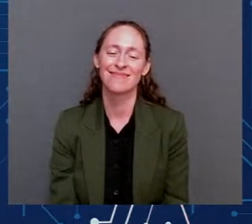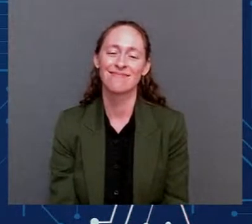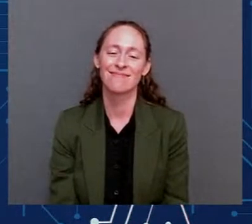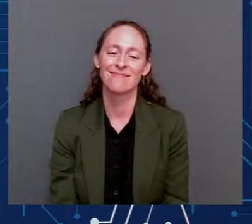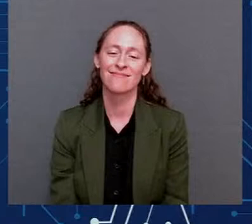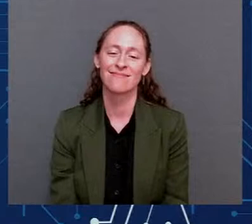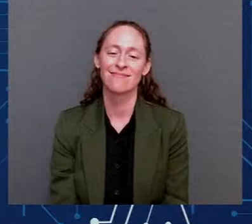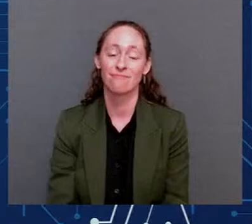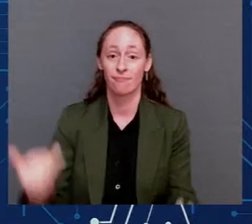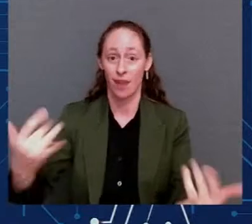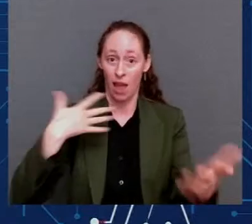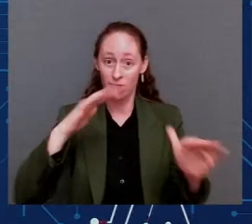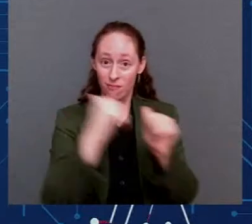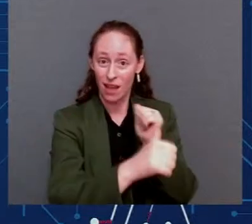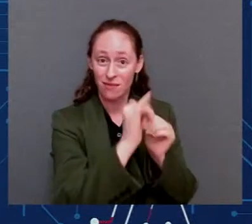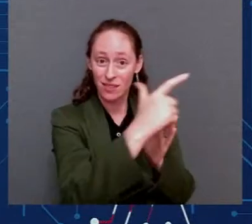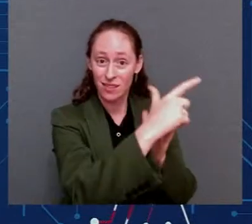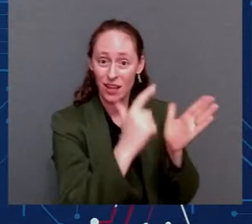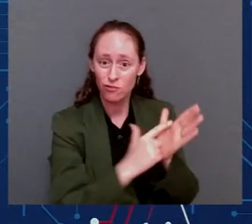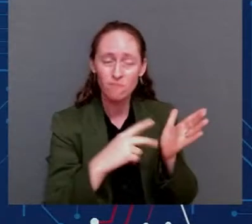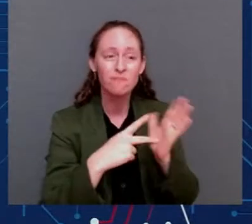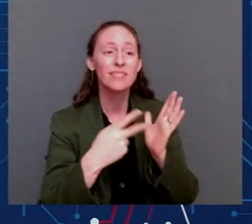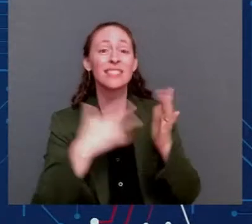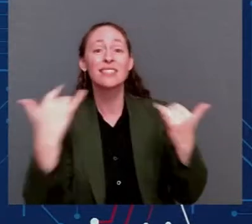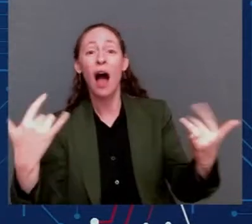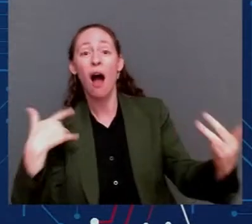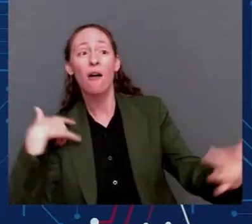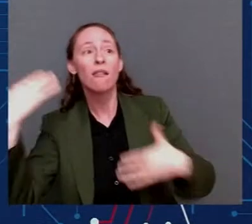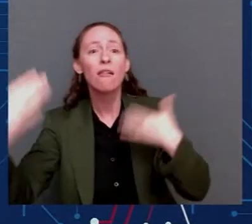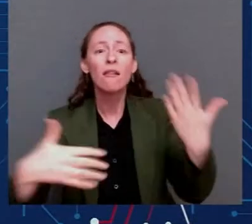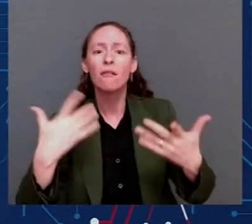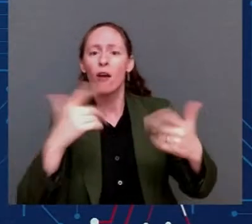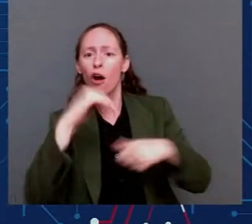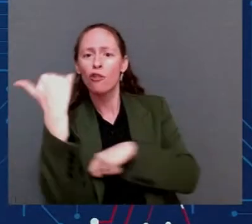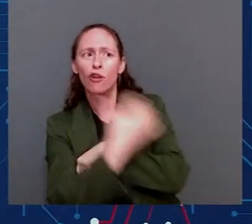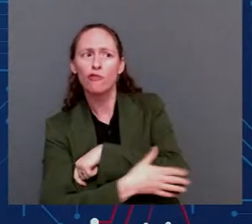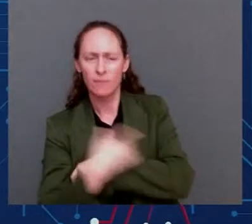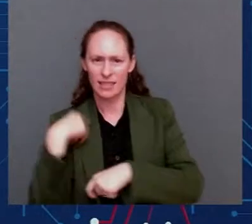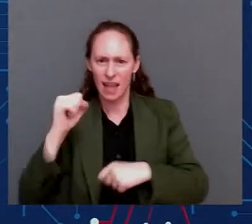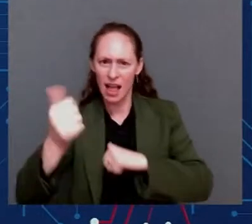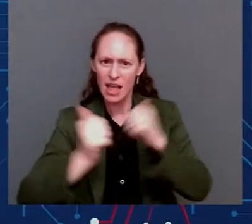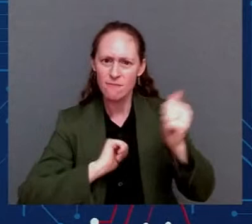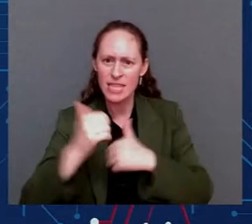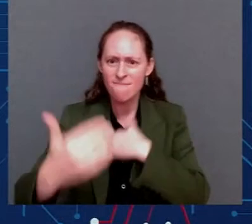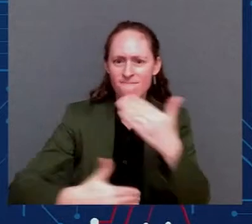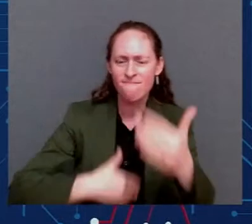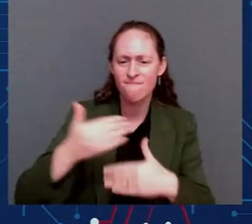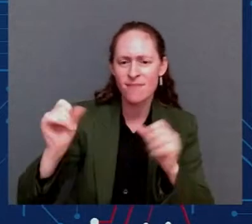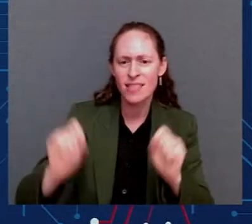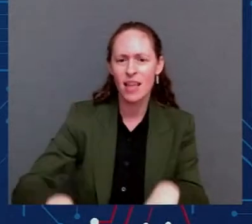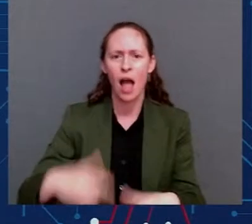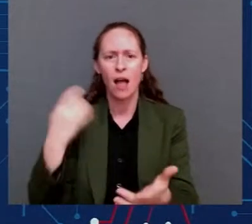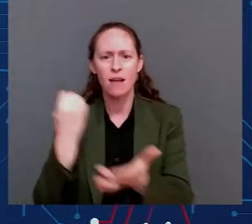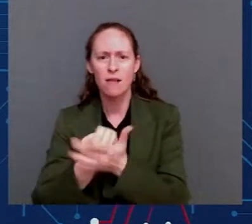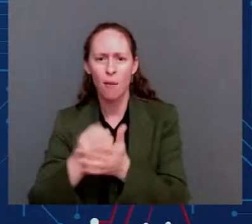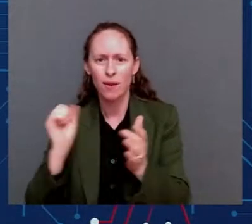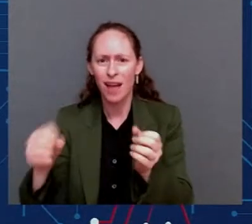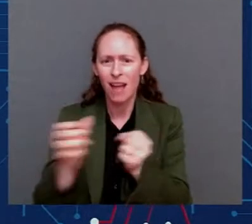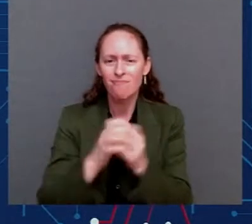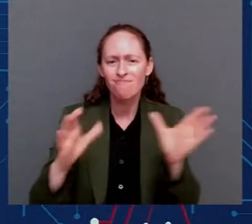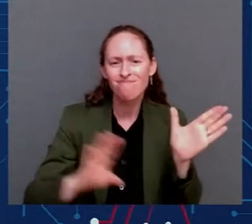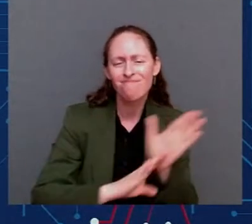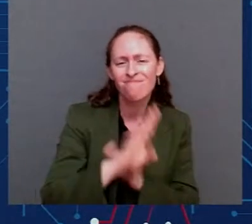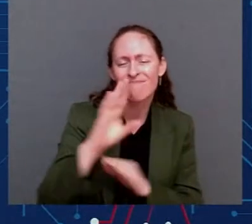help own the 21st century economy. We're excited to get this bill to the President's desk. It'll boost